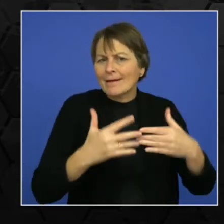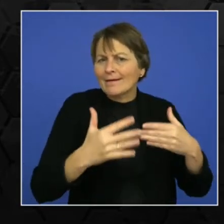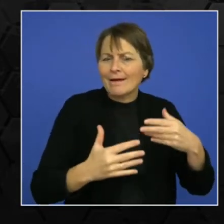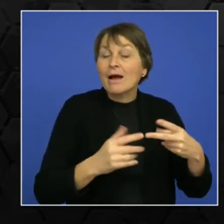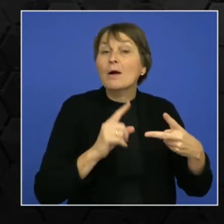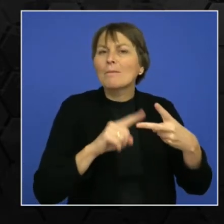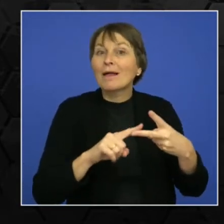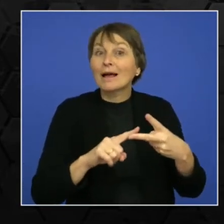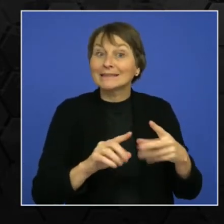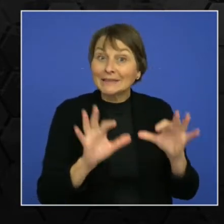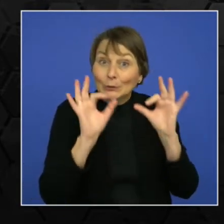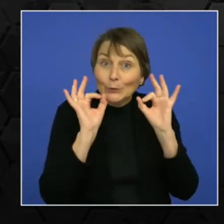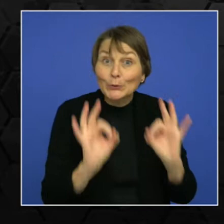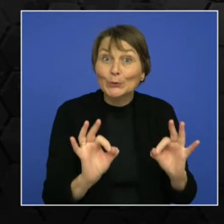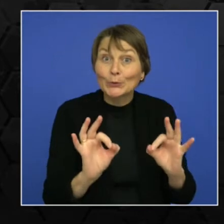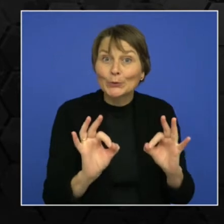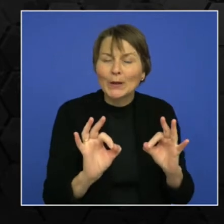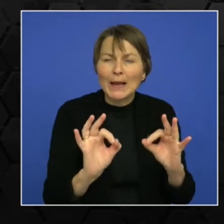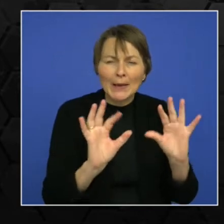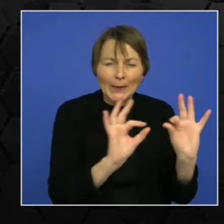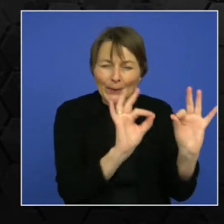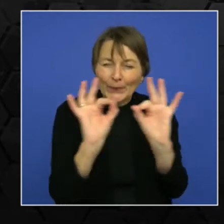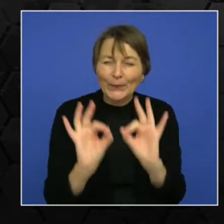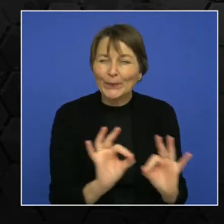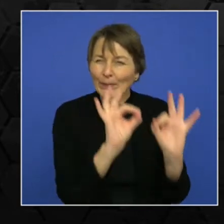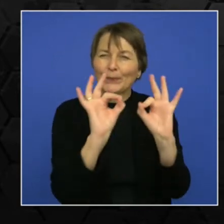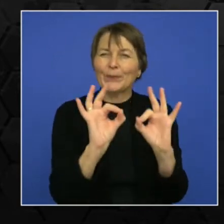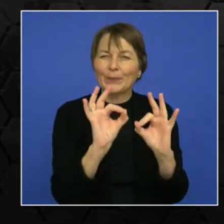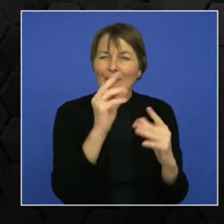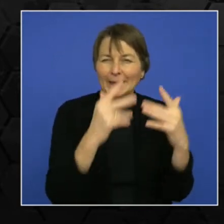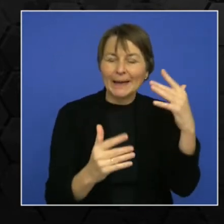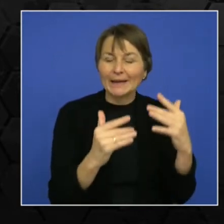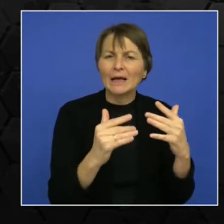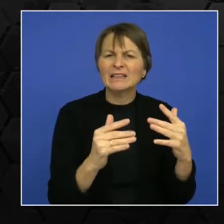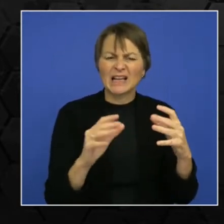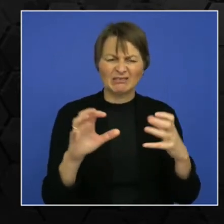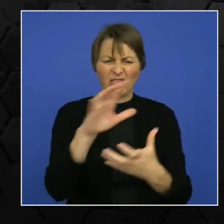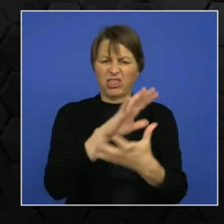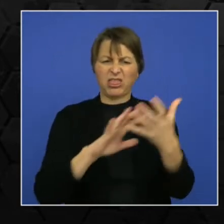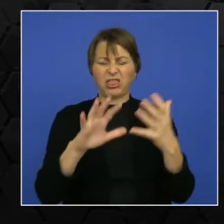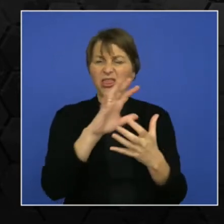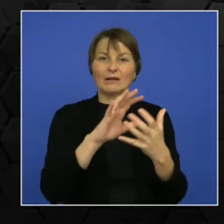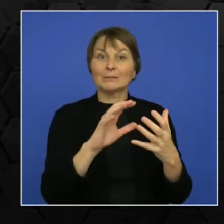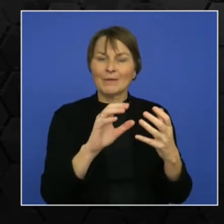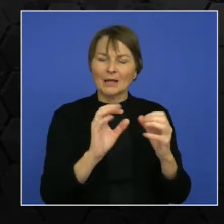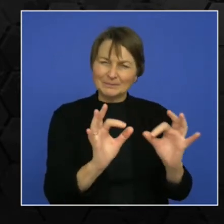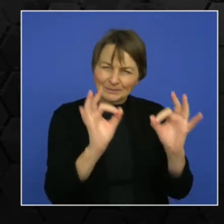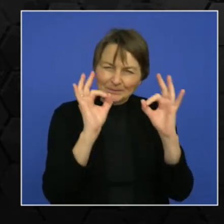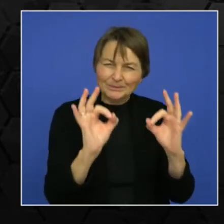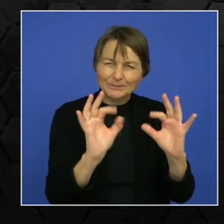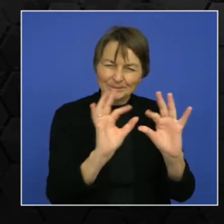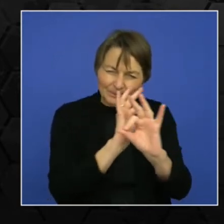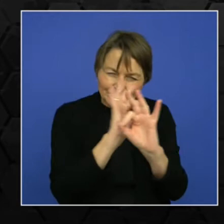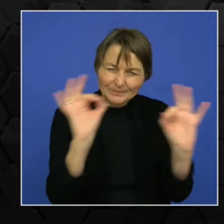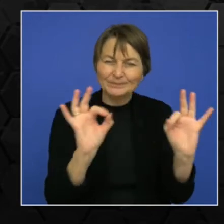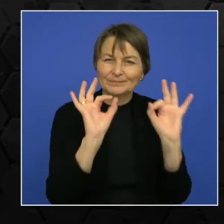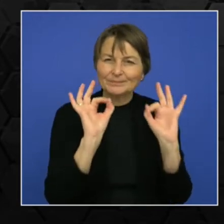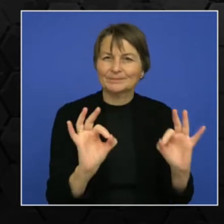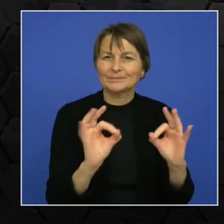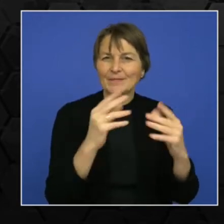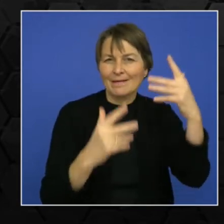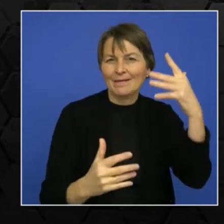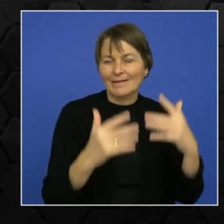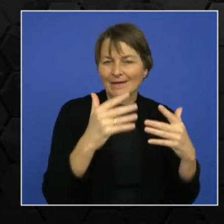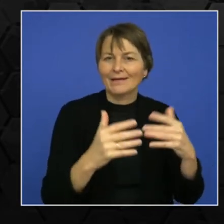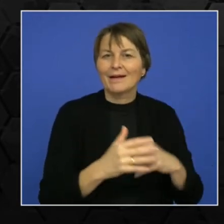you work with machine learning or deep learning or data science, you will know that like most of the work, which is like 60%, just depends